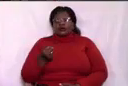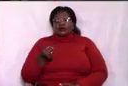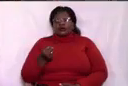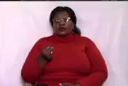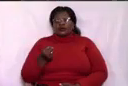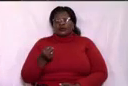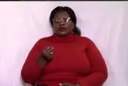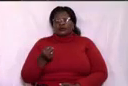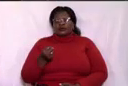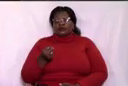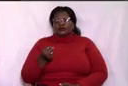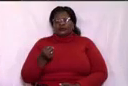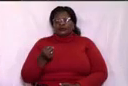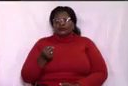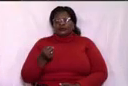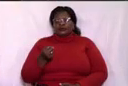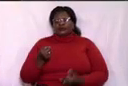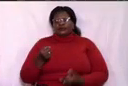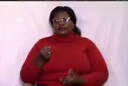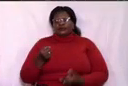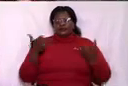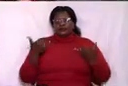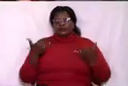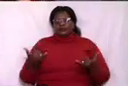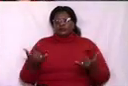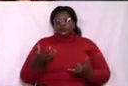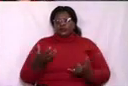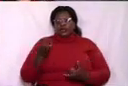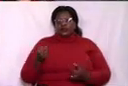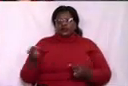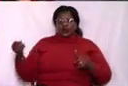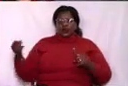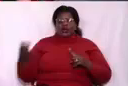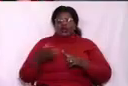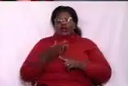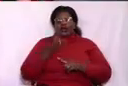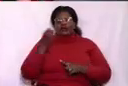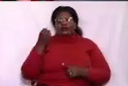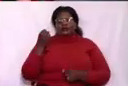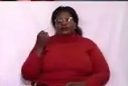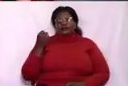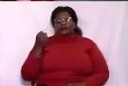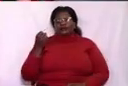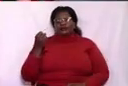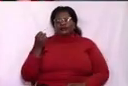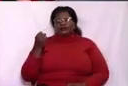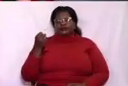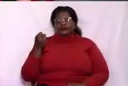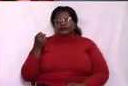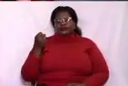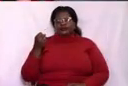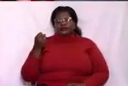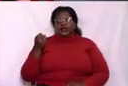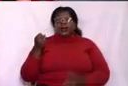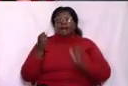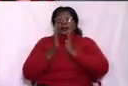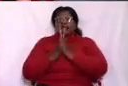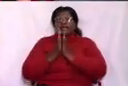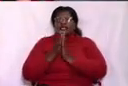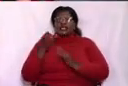Okay, excellent. Now, we have a winner, so that's, maybe please announce our